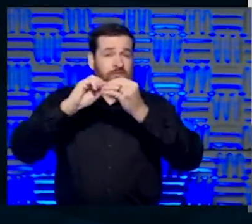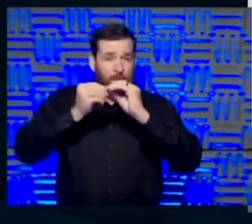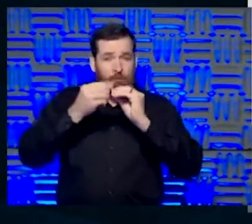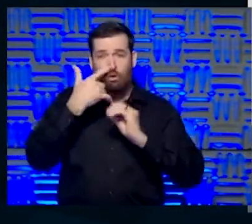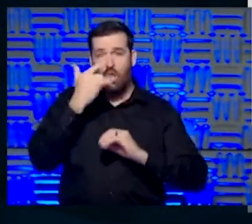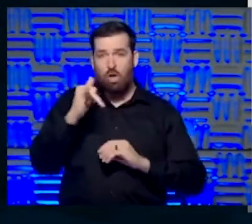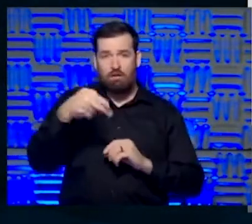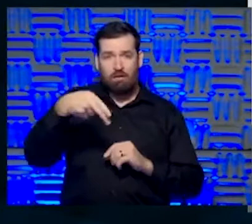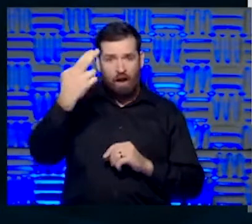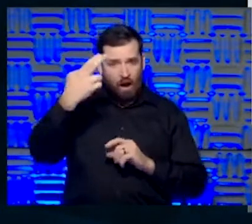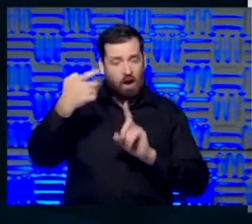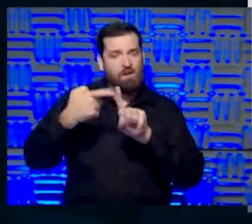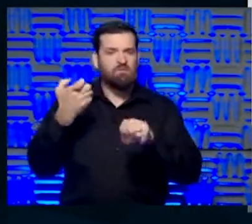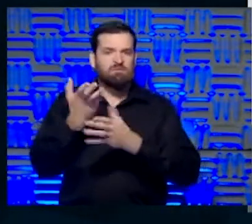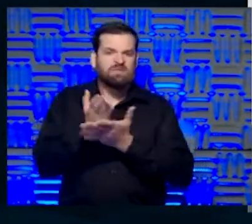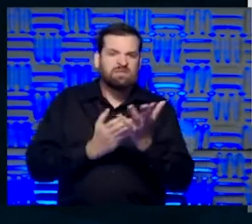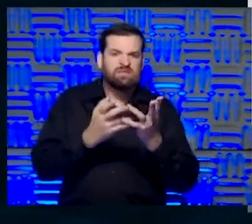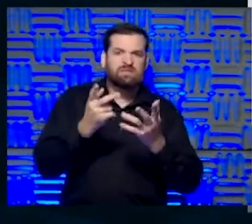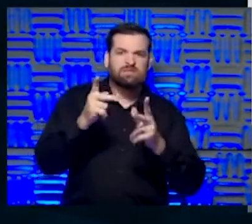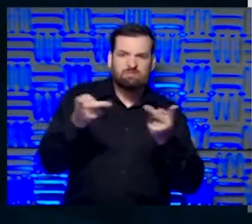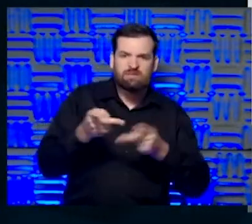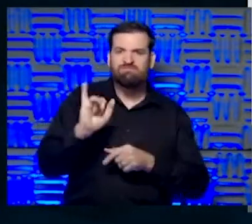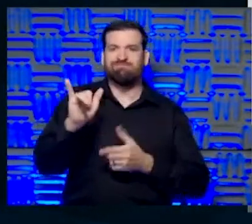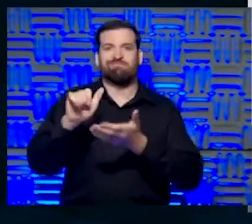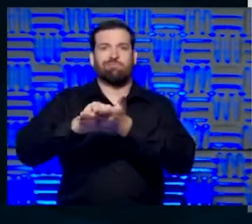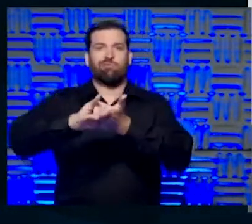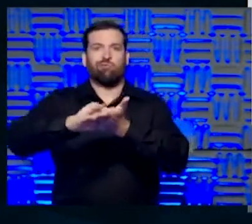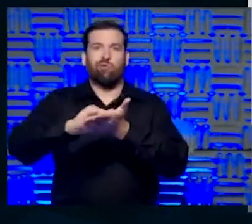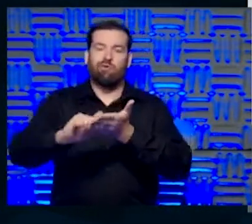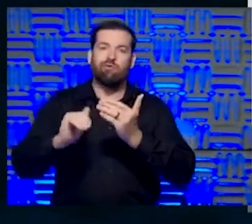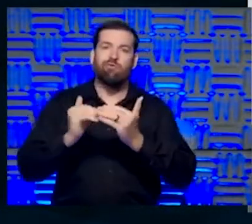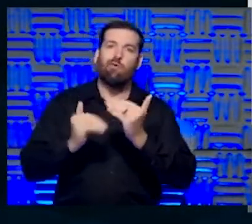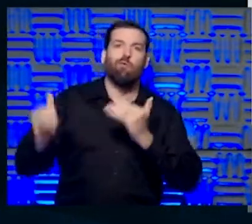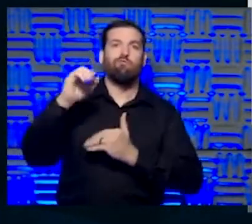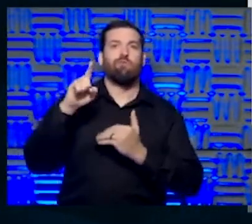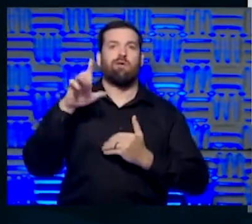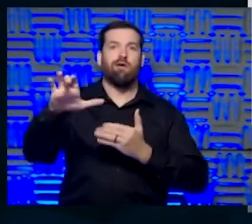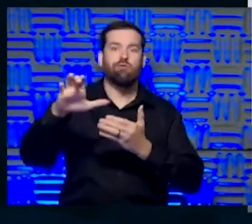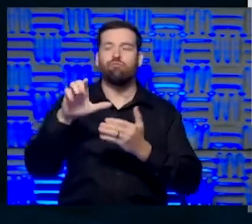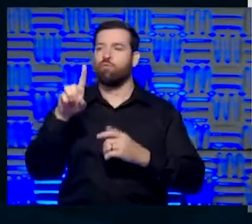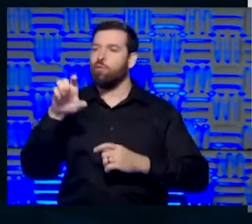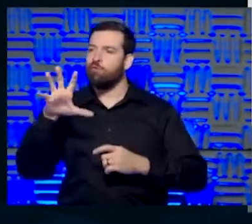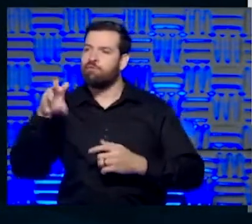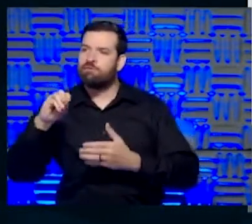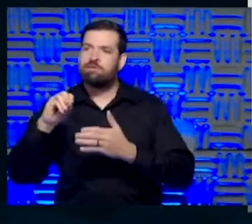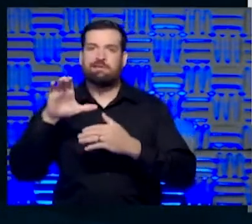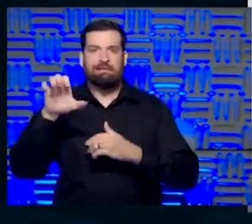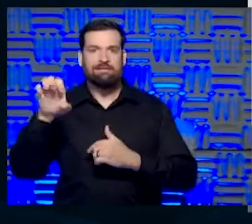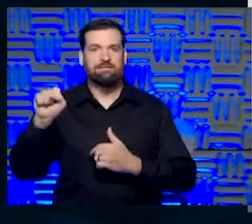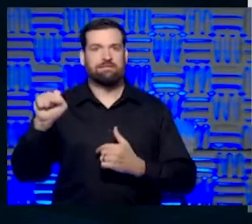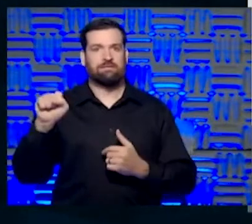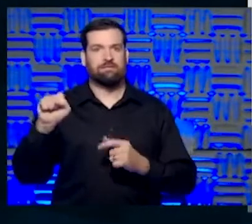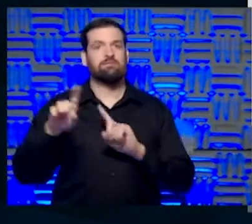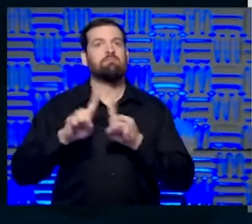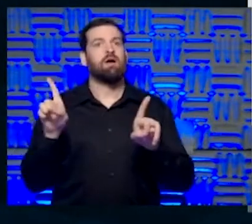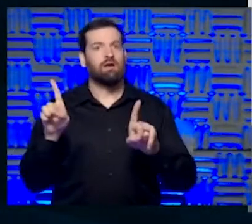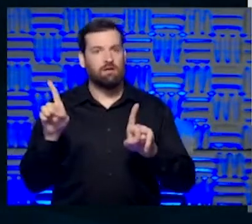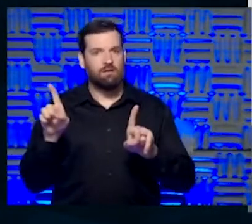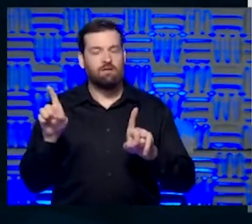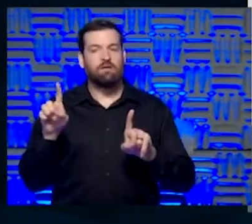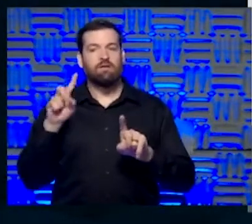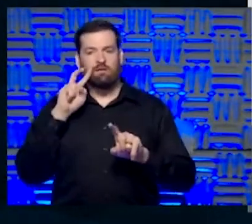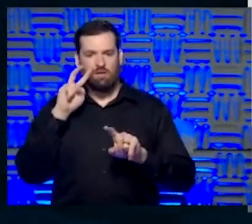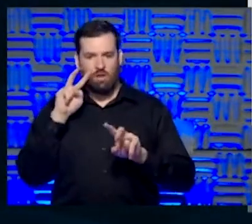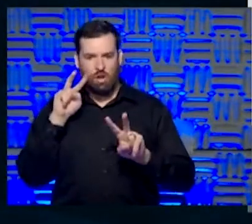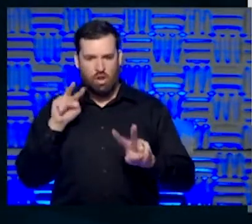high coming out of some places like New York when they've talked about more than 100 cases or 150 cases, but if you look at that on